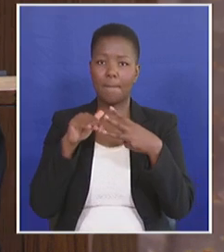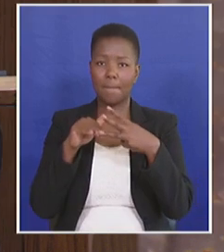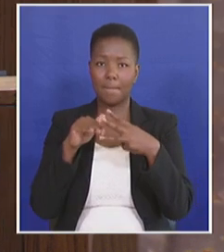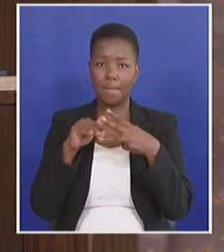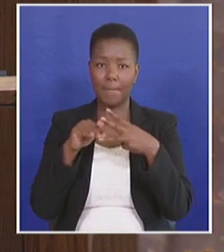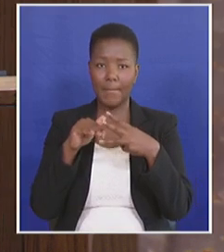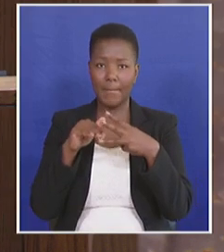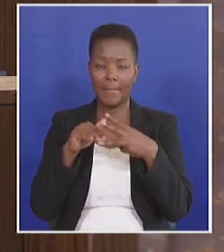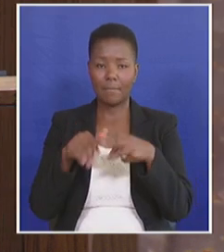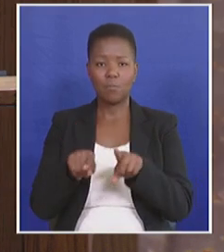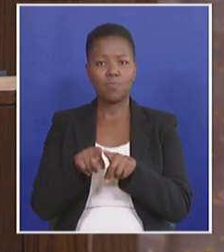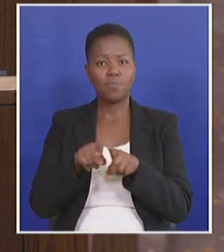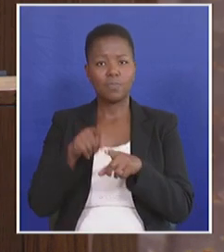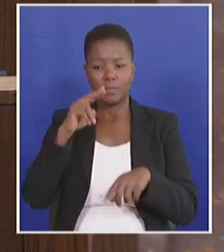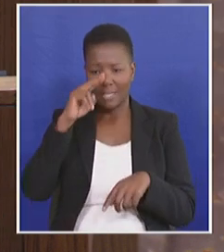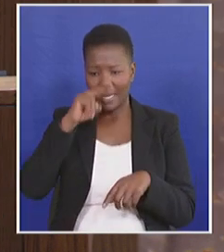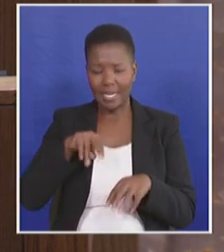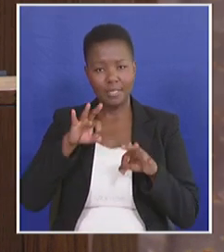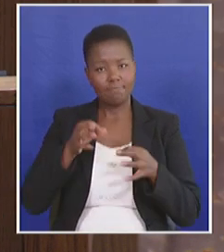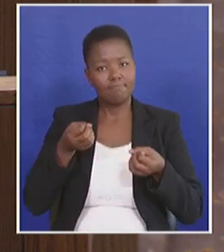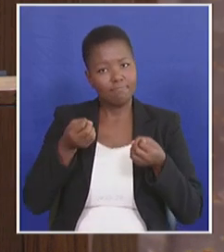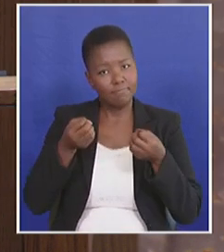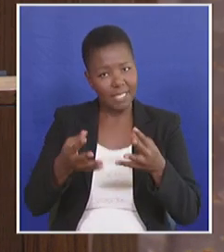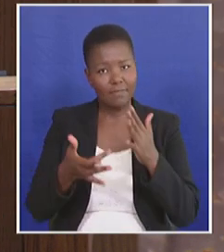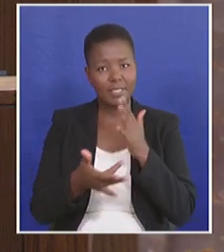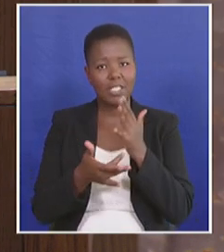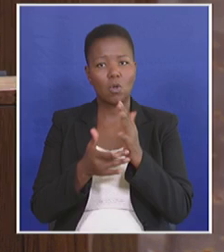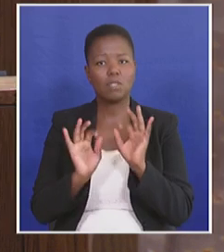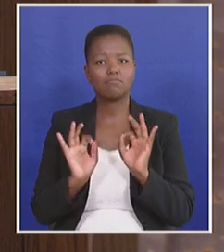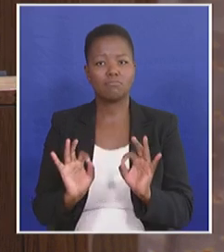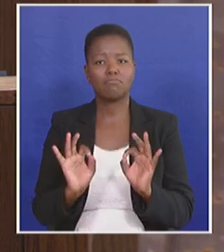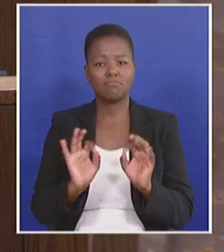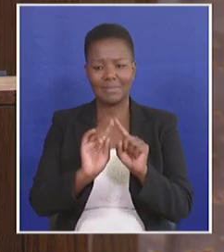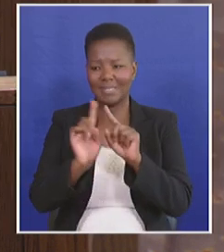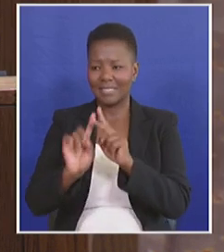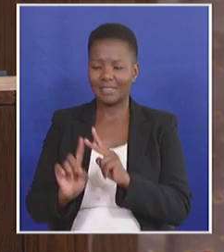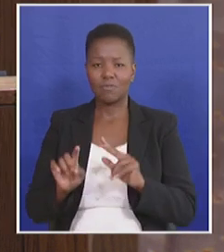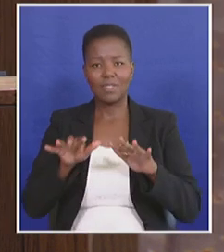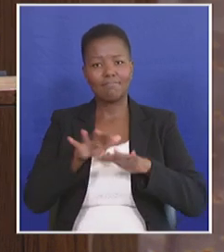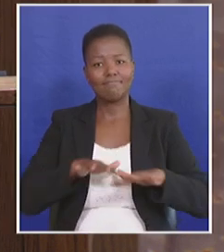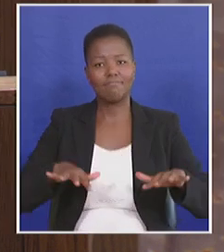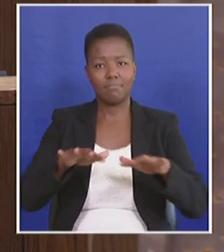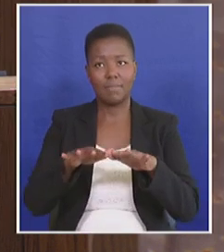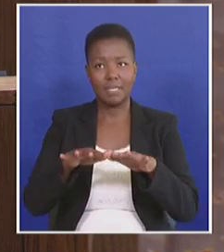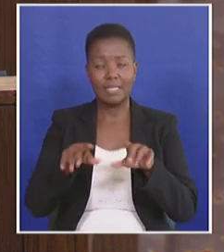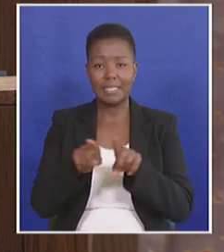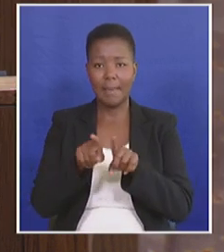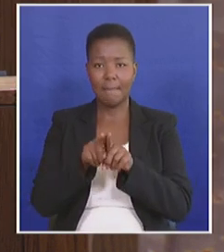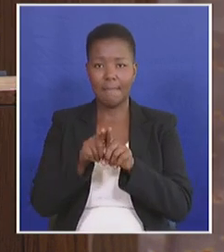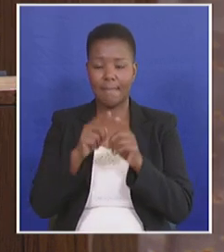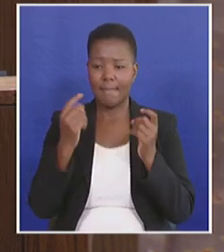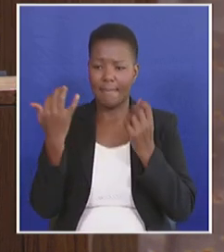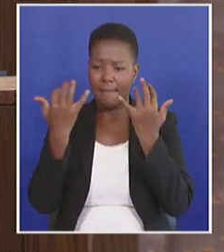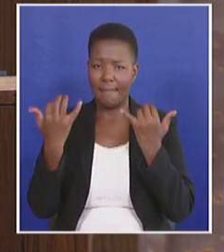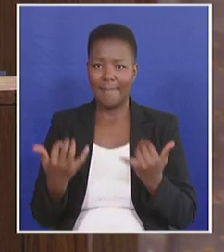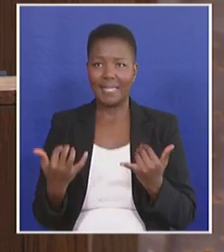the need to supply that technology to particular centres and the budget constraints on that. So I'm not sure